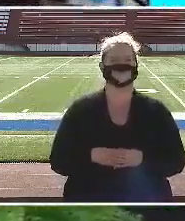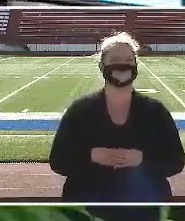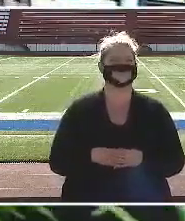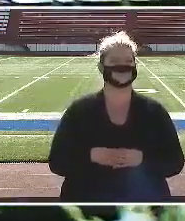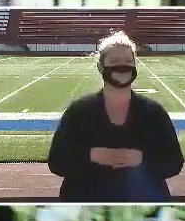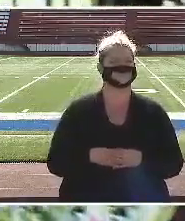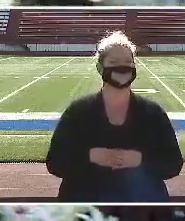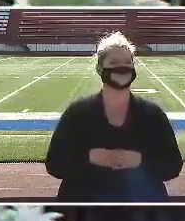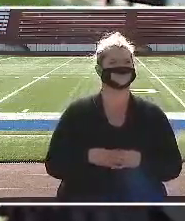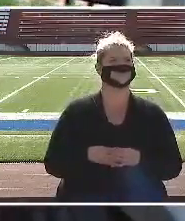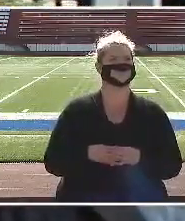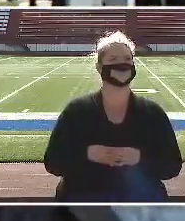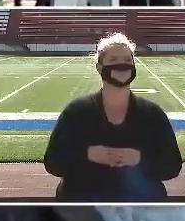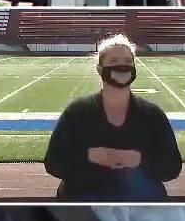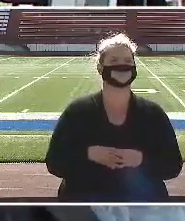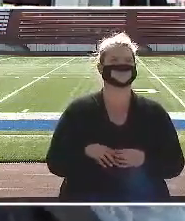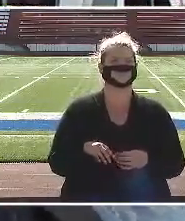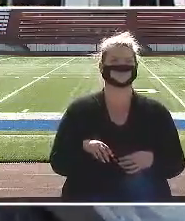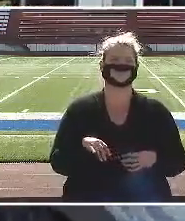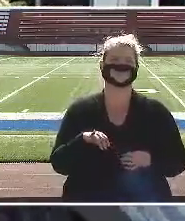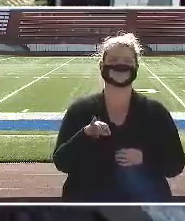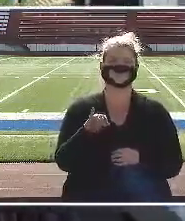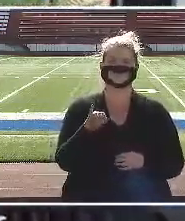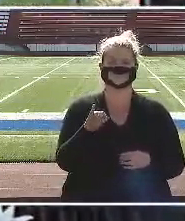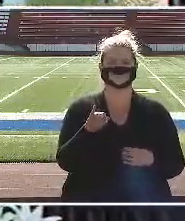Jamea Rogers.